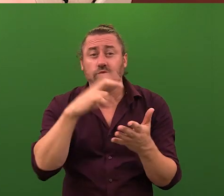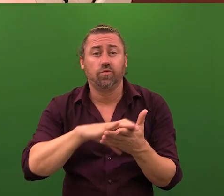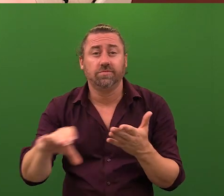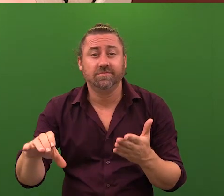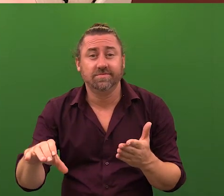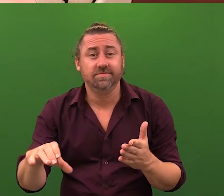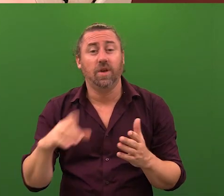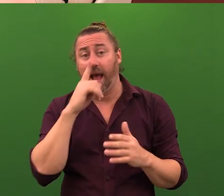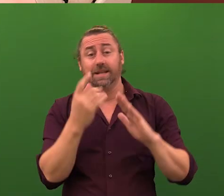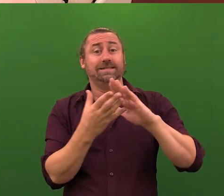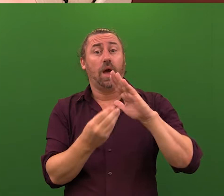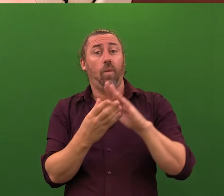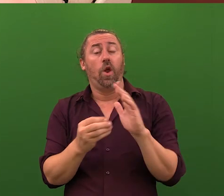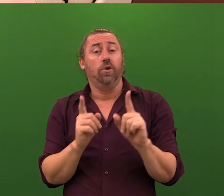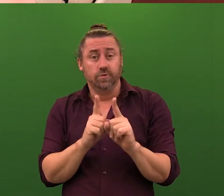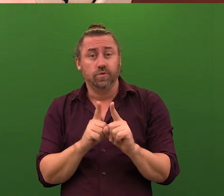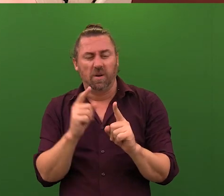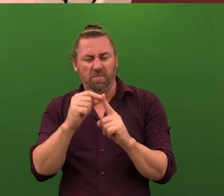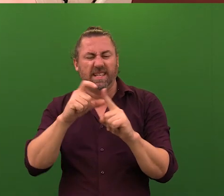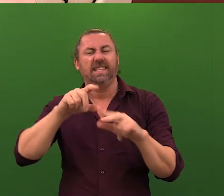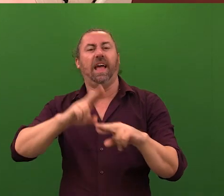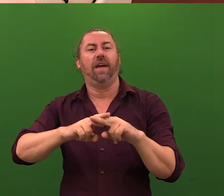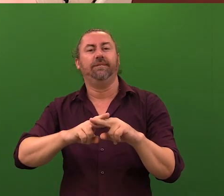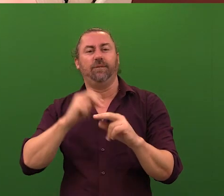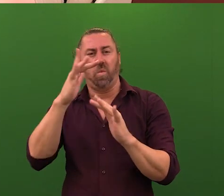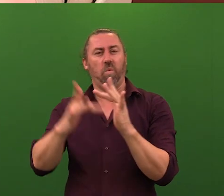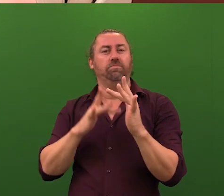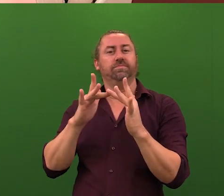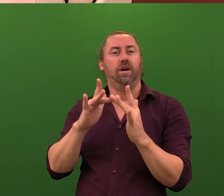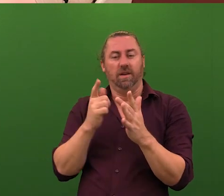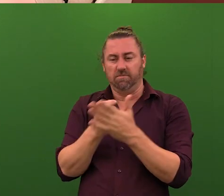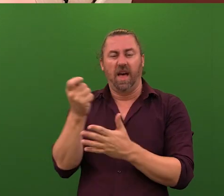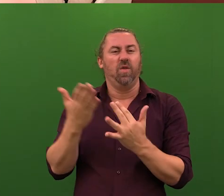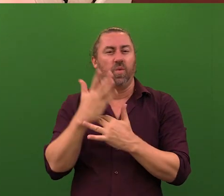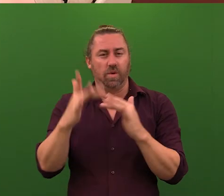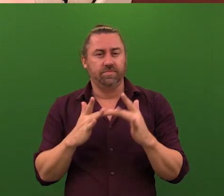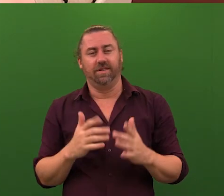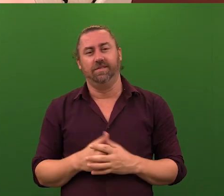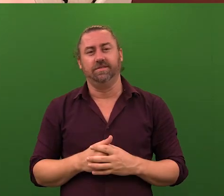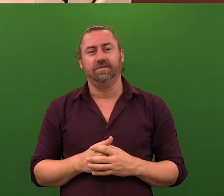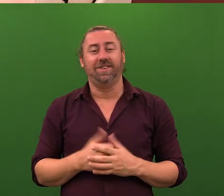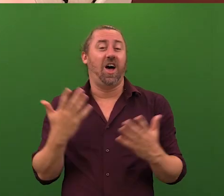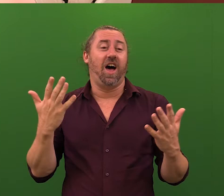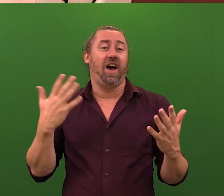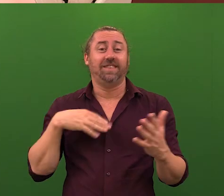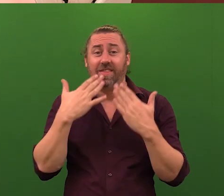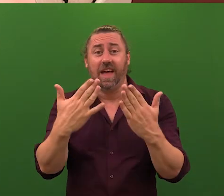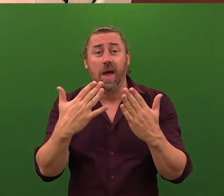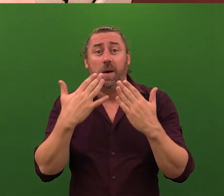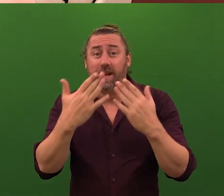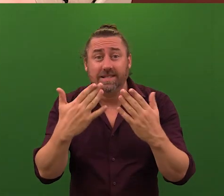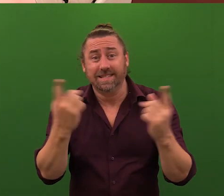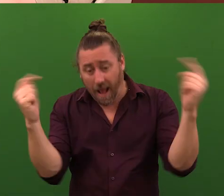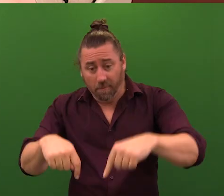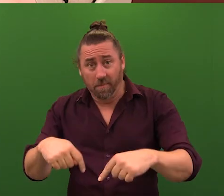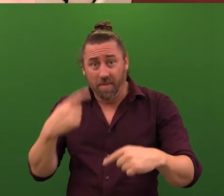$2, and you can also download a PDF copy from our website. I'd just like to say, please come in